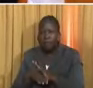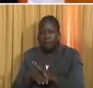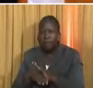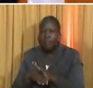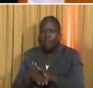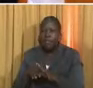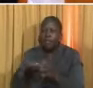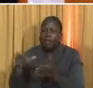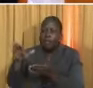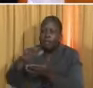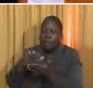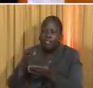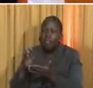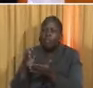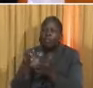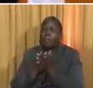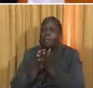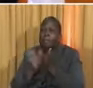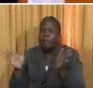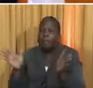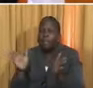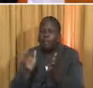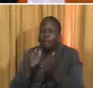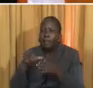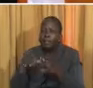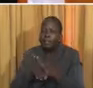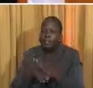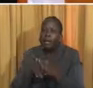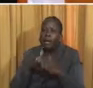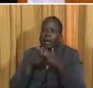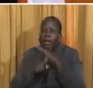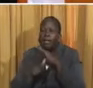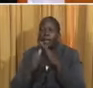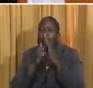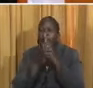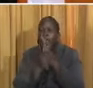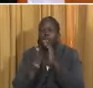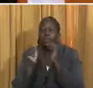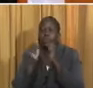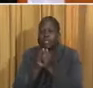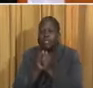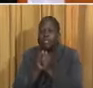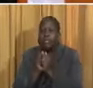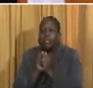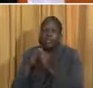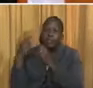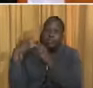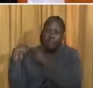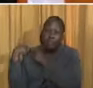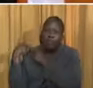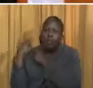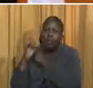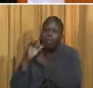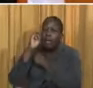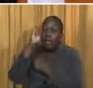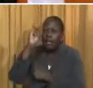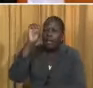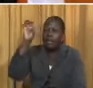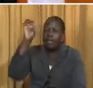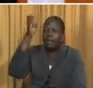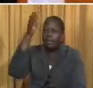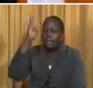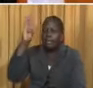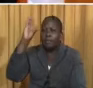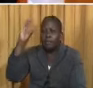place of public participation under Article 10 in relation to the role of IEBC and Article 257(4) of